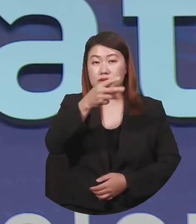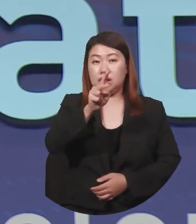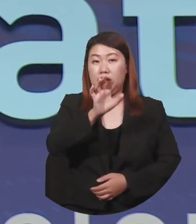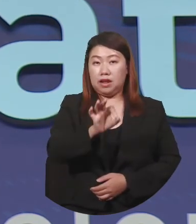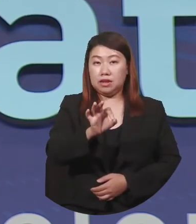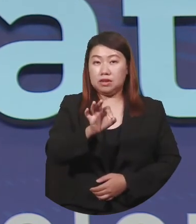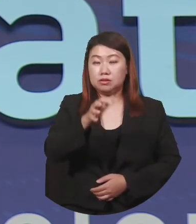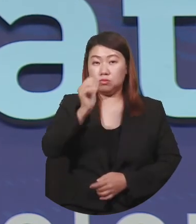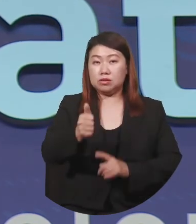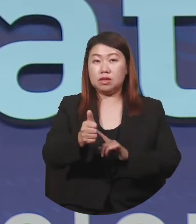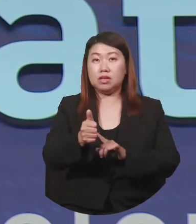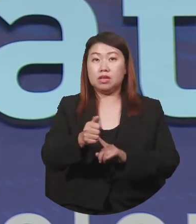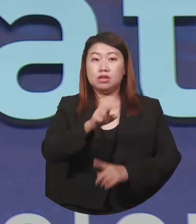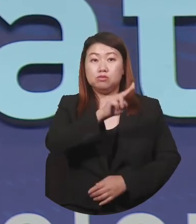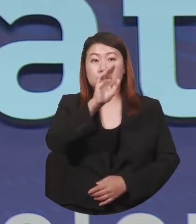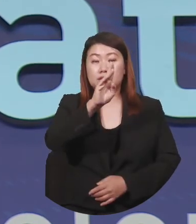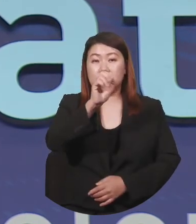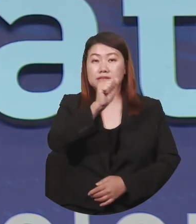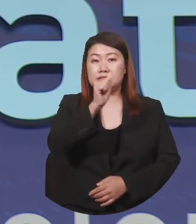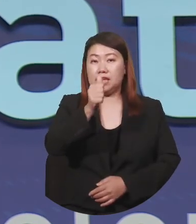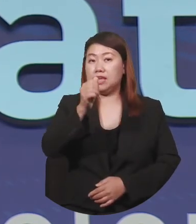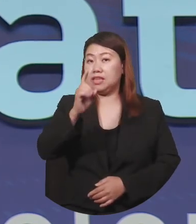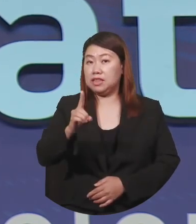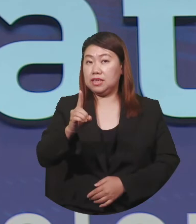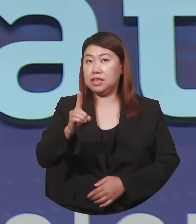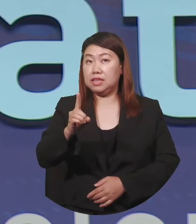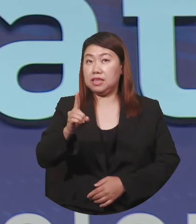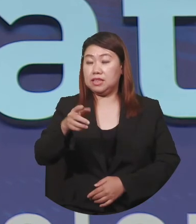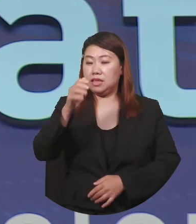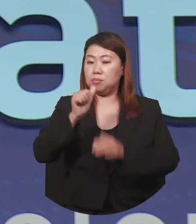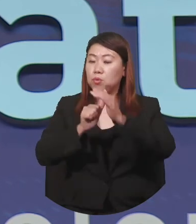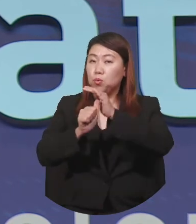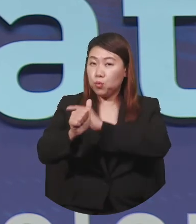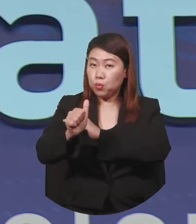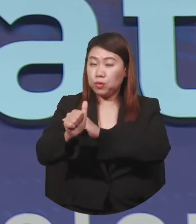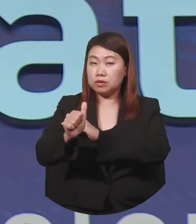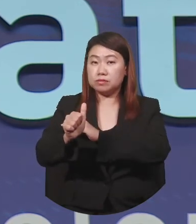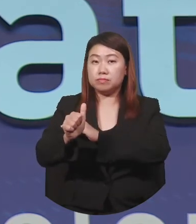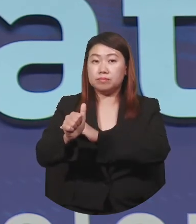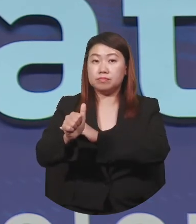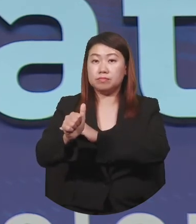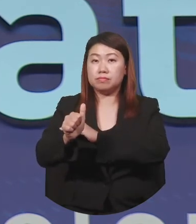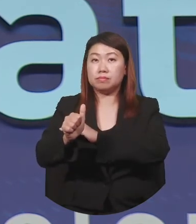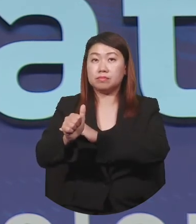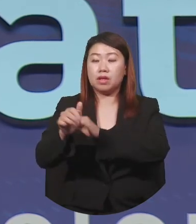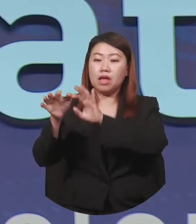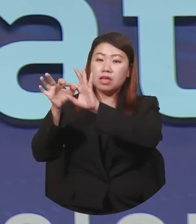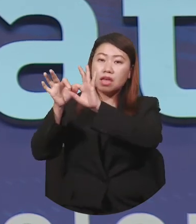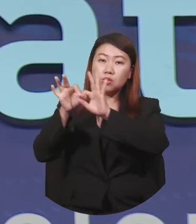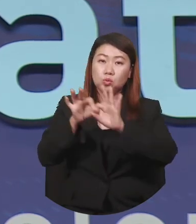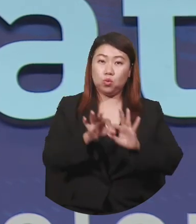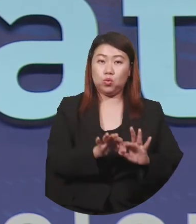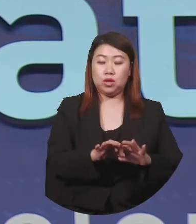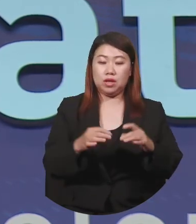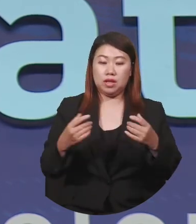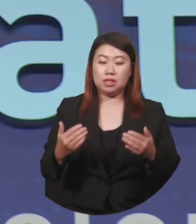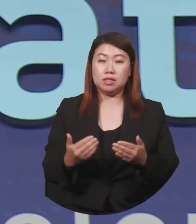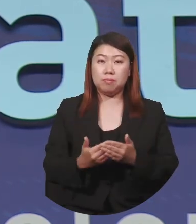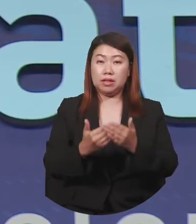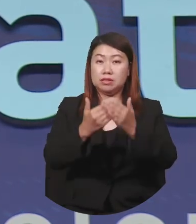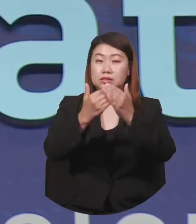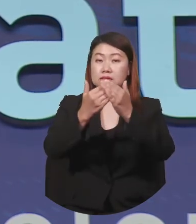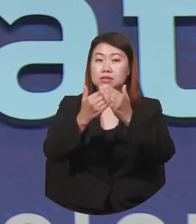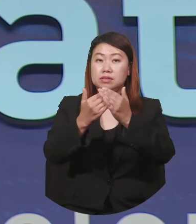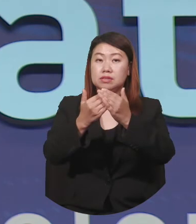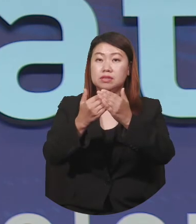we heard a valuable insight from Director General for Development Cooperation Bureau Won Do-yeon of the Ministry of Foreign Affairs, Assistant Secretary General Hao-Ling